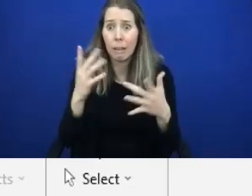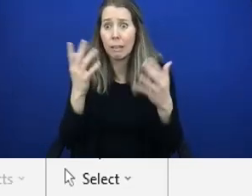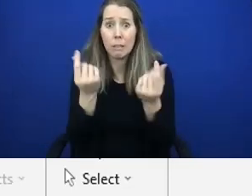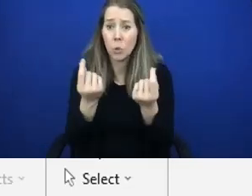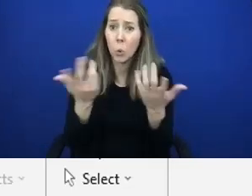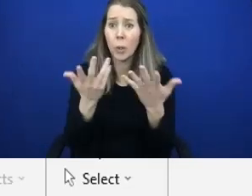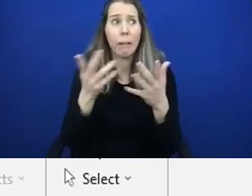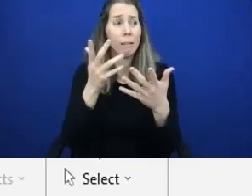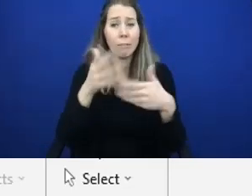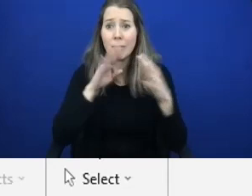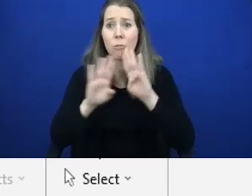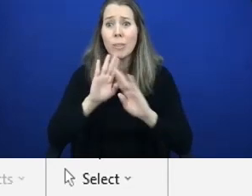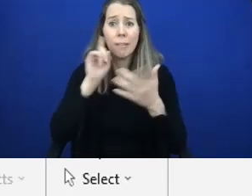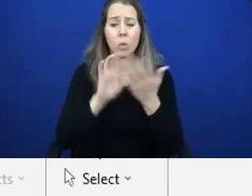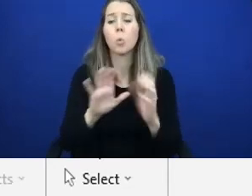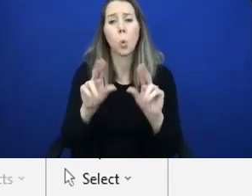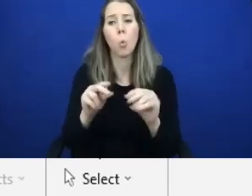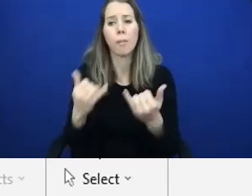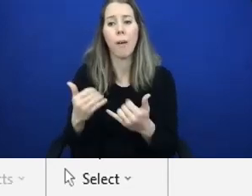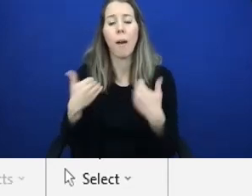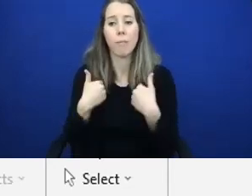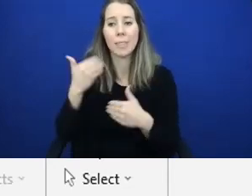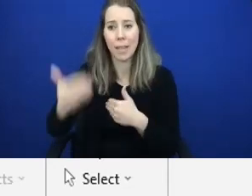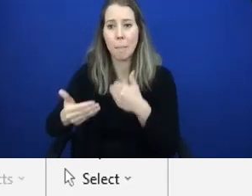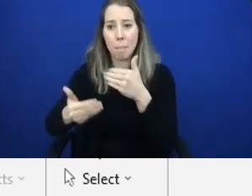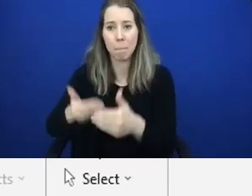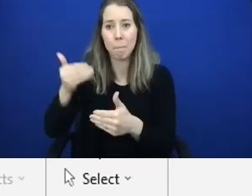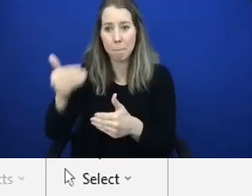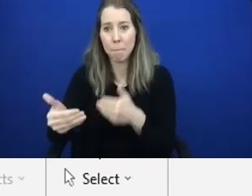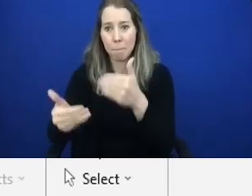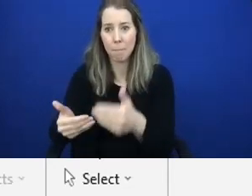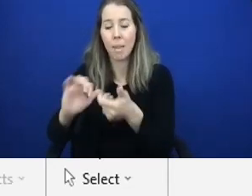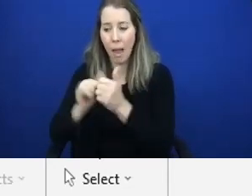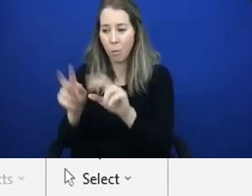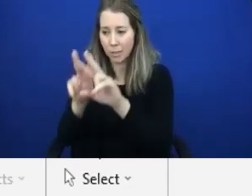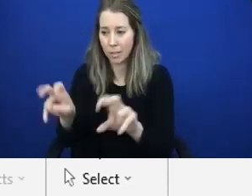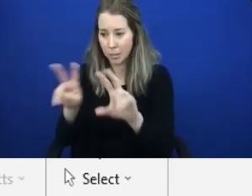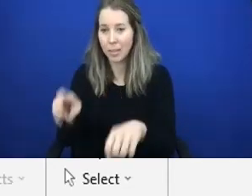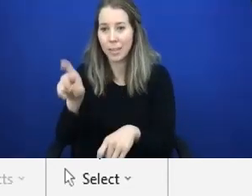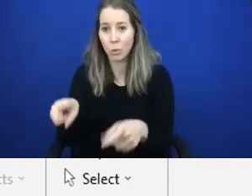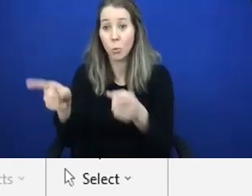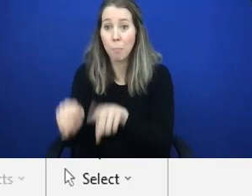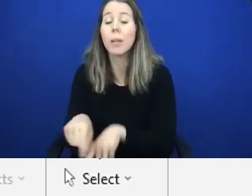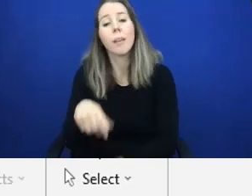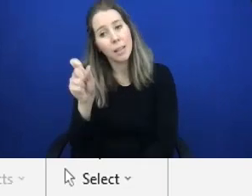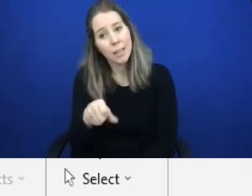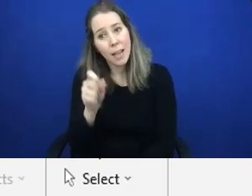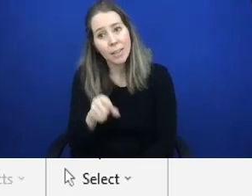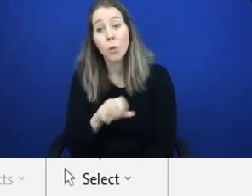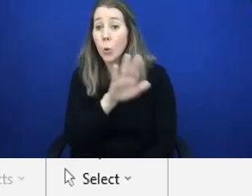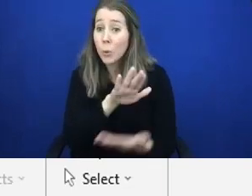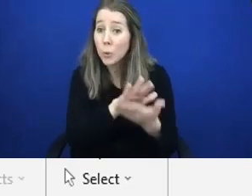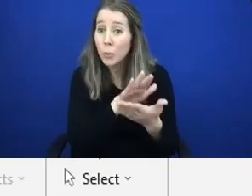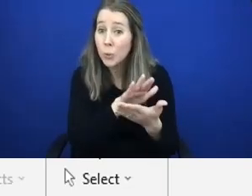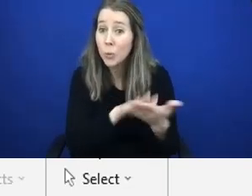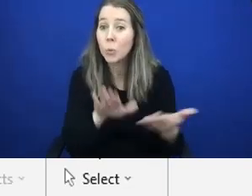the confusing, but a step-by-step process of how assessment is to take place. And yes, her institution had